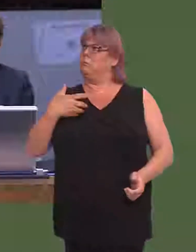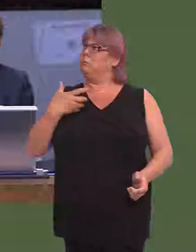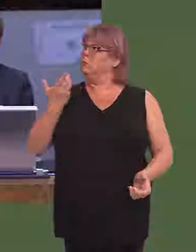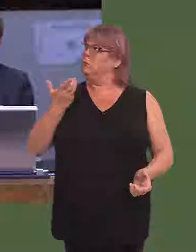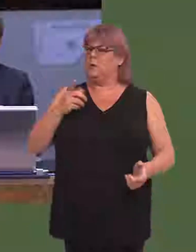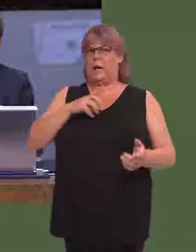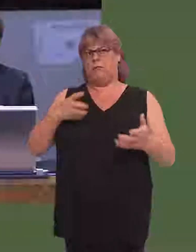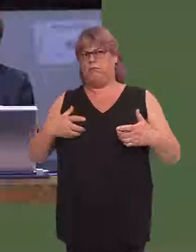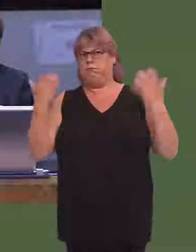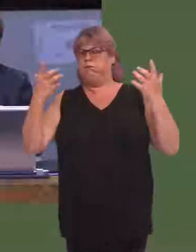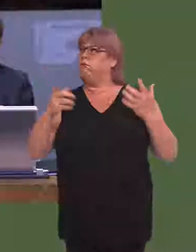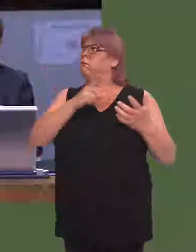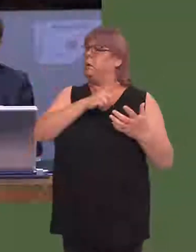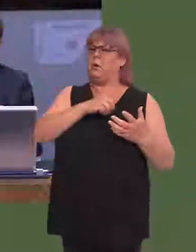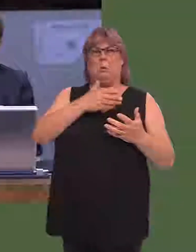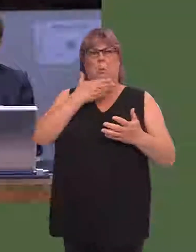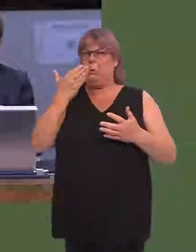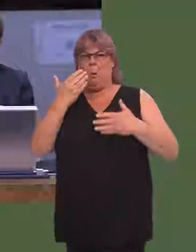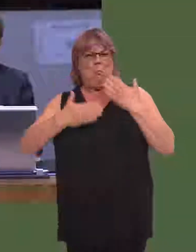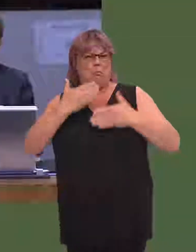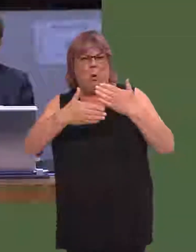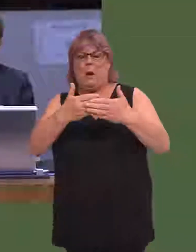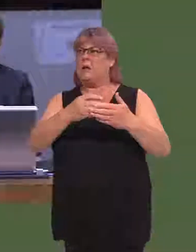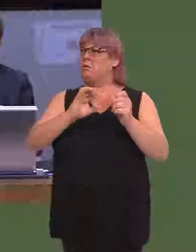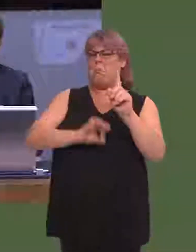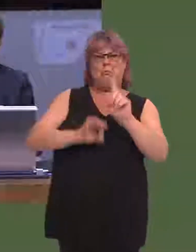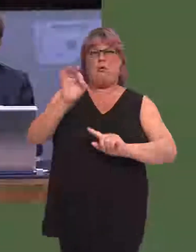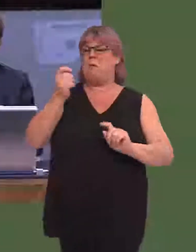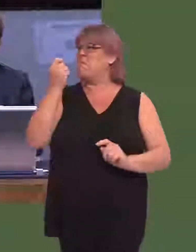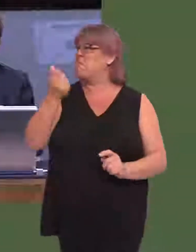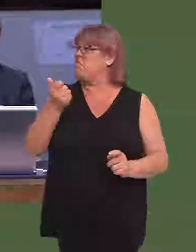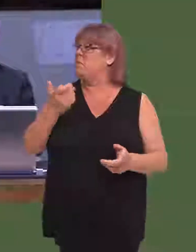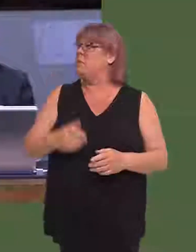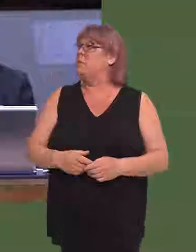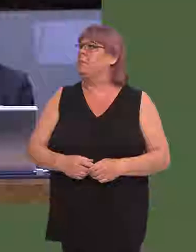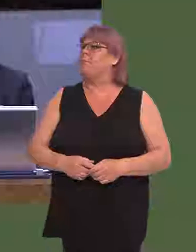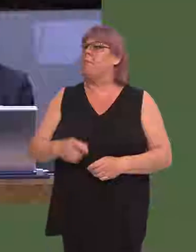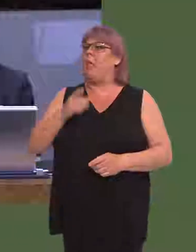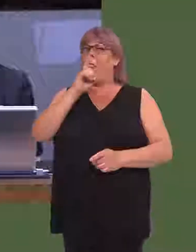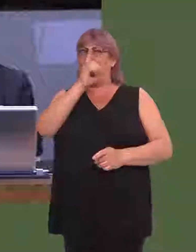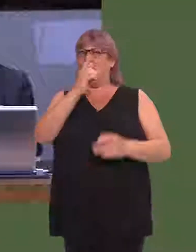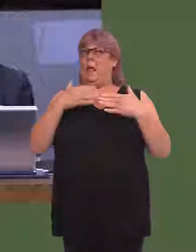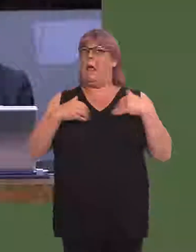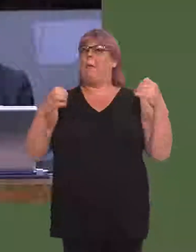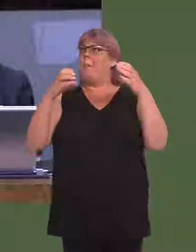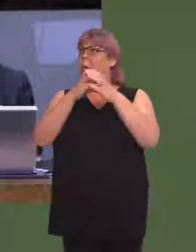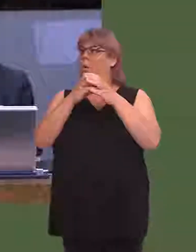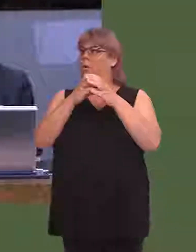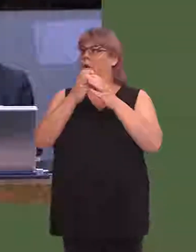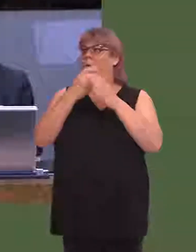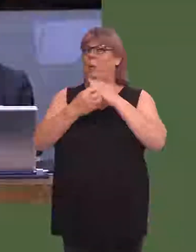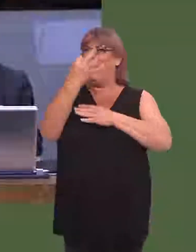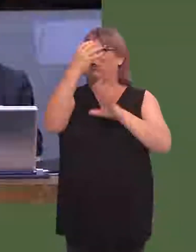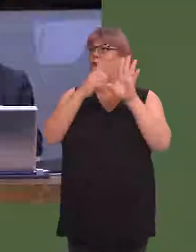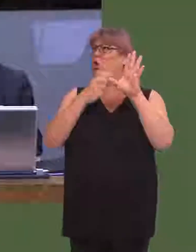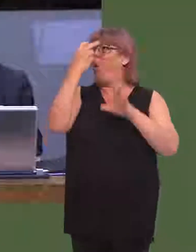will rightly feel anger and outrage at the lack of progress of the past 3 years in addressing these serious failings. This is a health